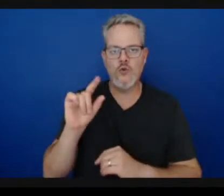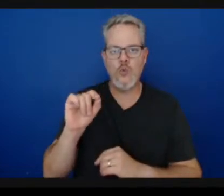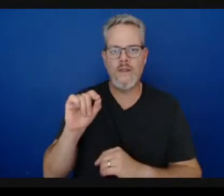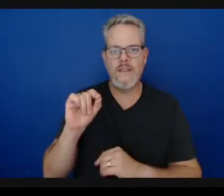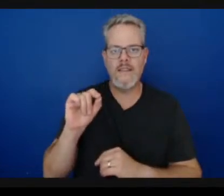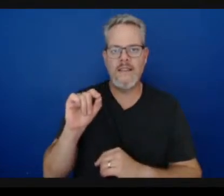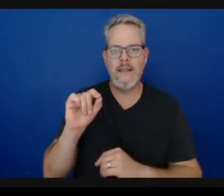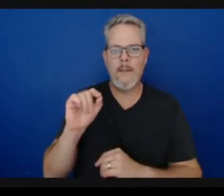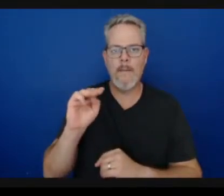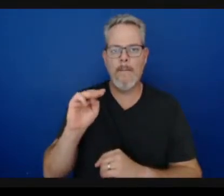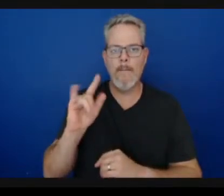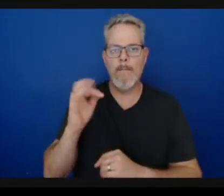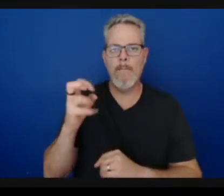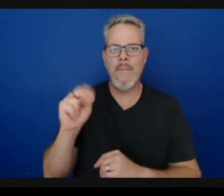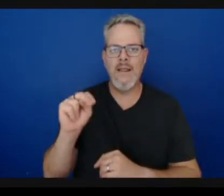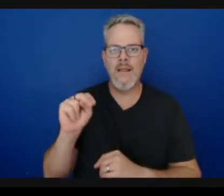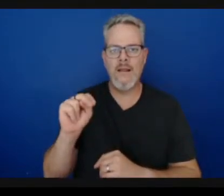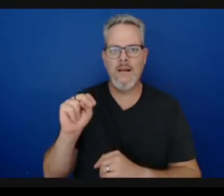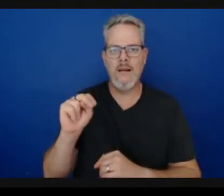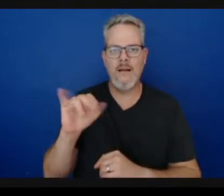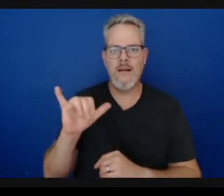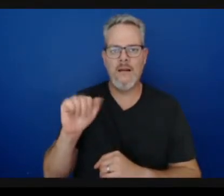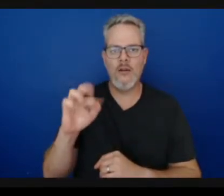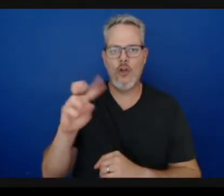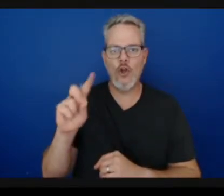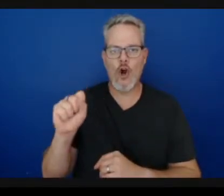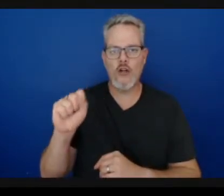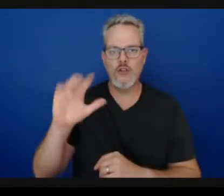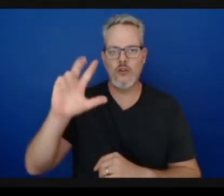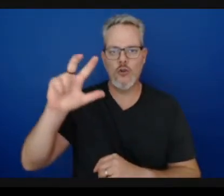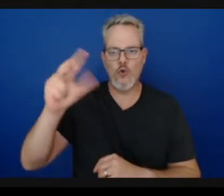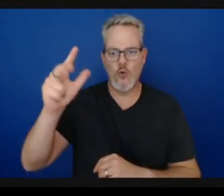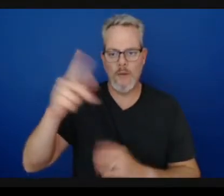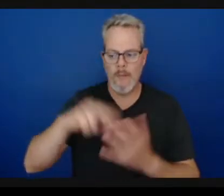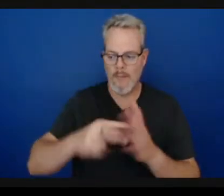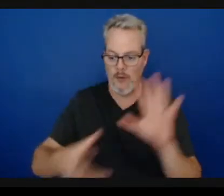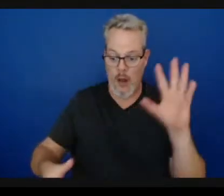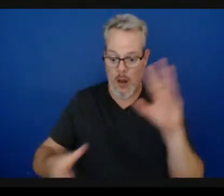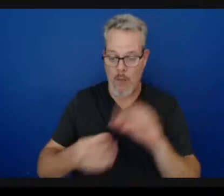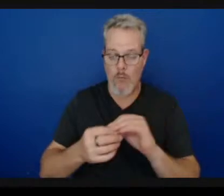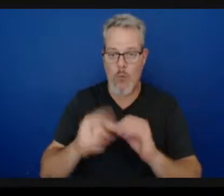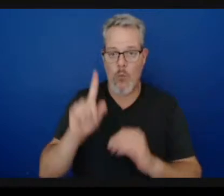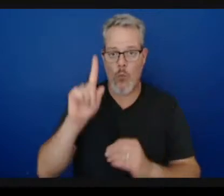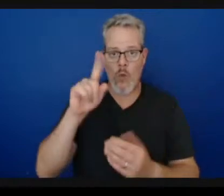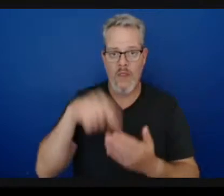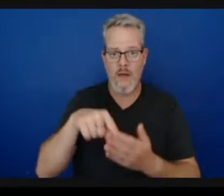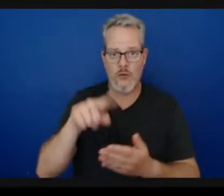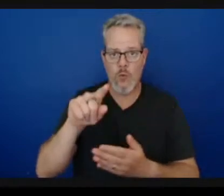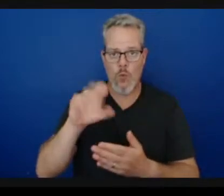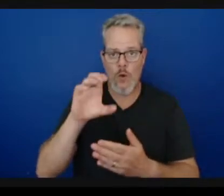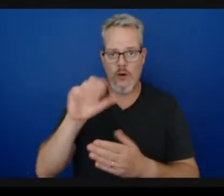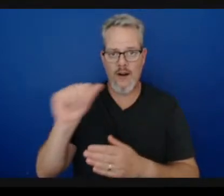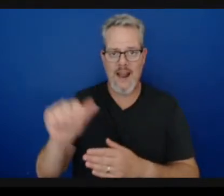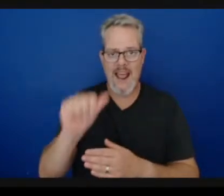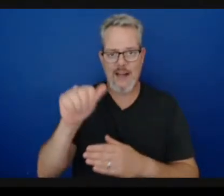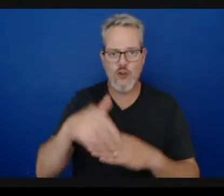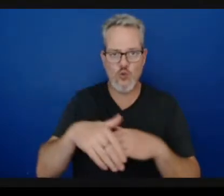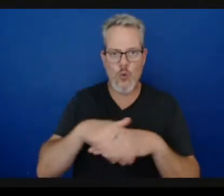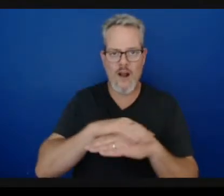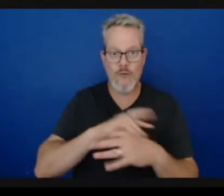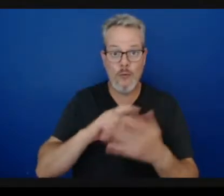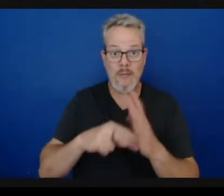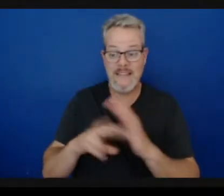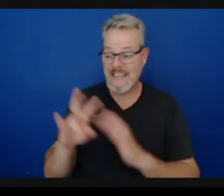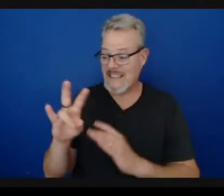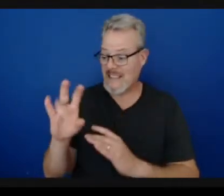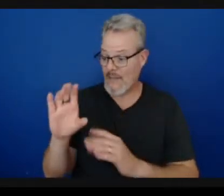material. It is estimated that 1,100 acres of cultivated land were covered, of which 700 acres were cane